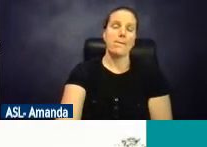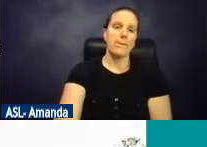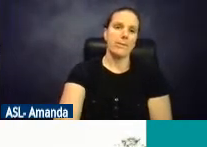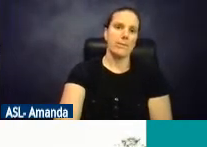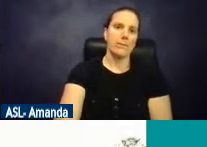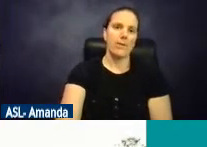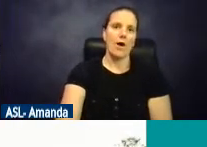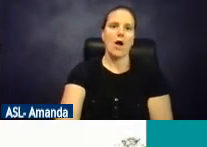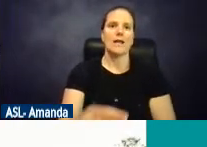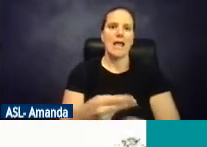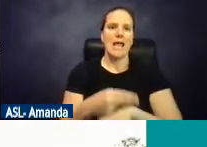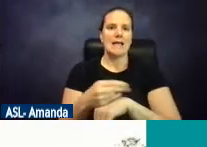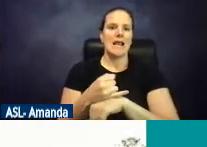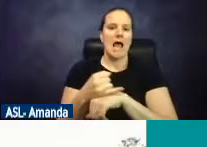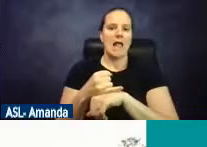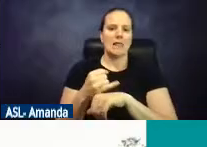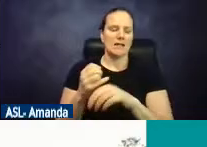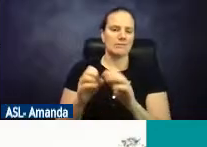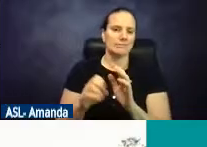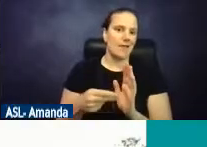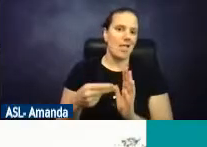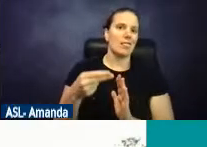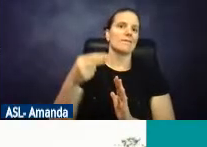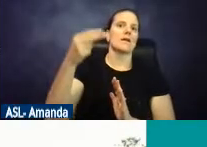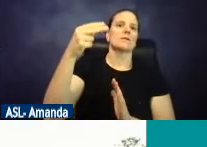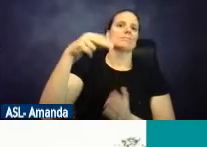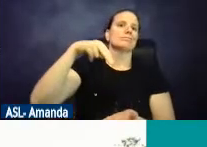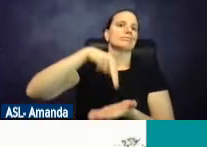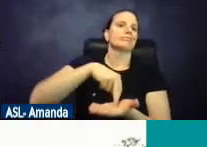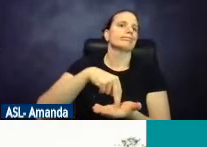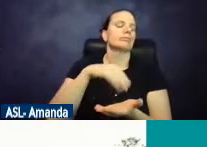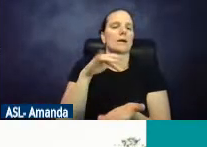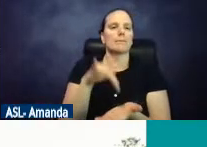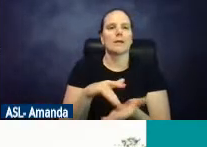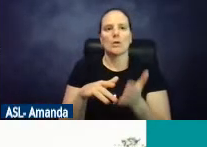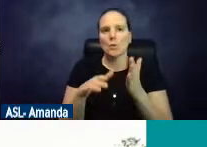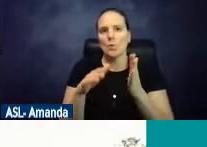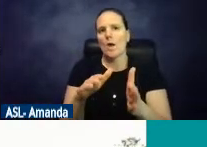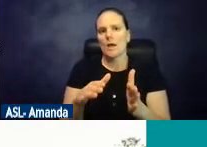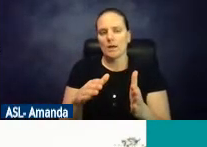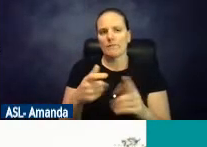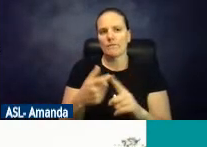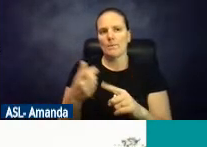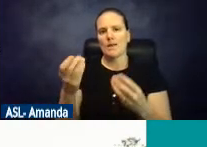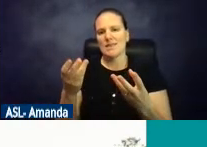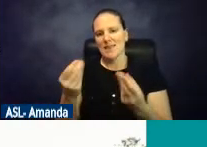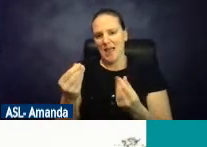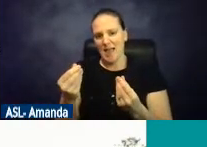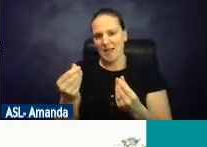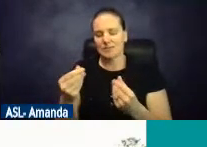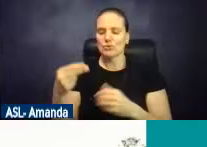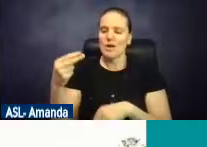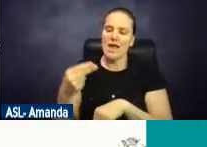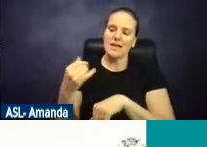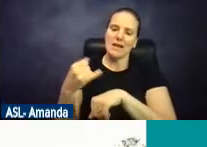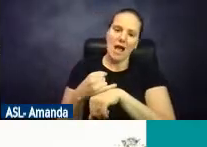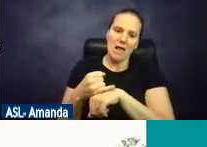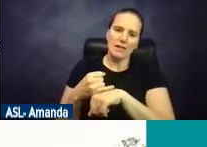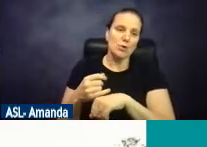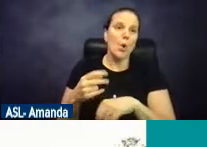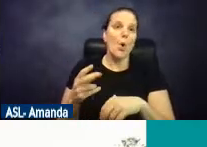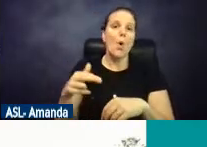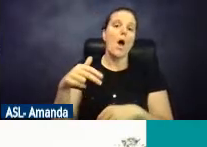shared use path as it starts somewhere midway of going from the land side of Hayden Island up to the bridge